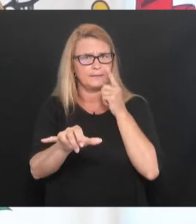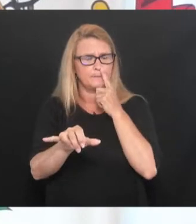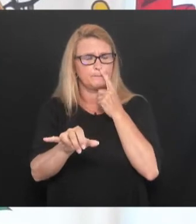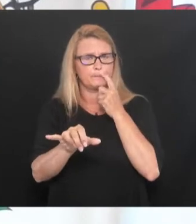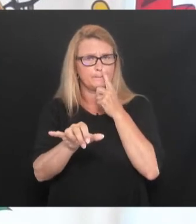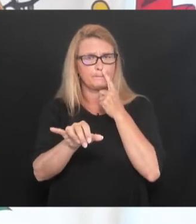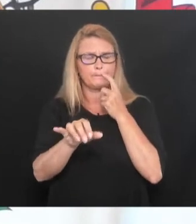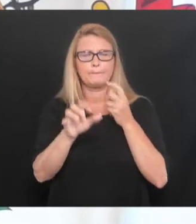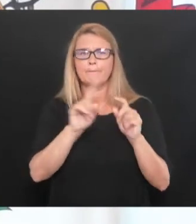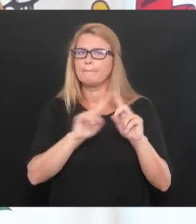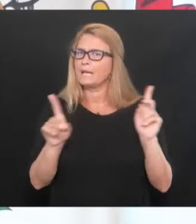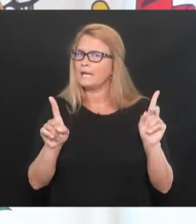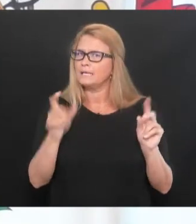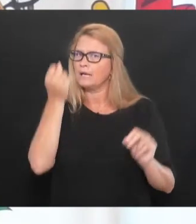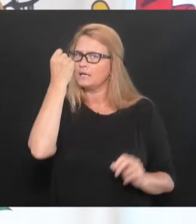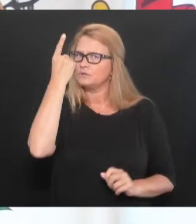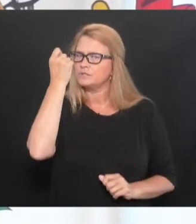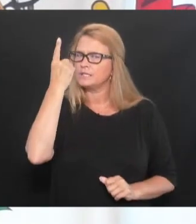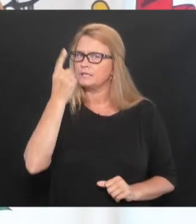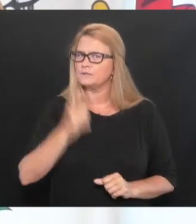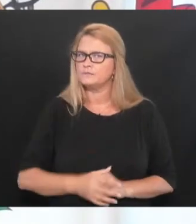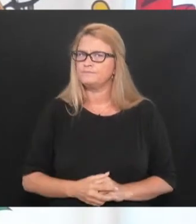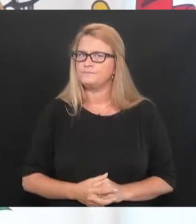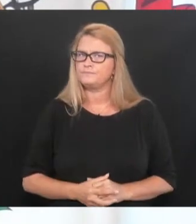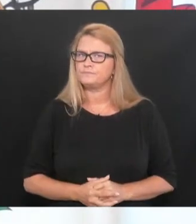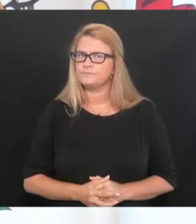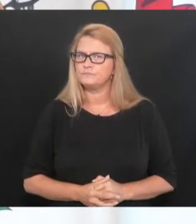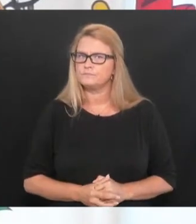here's the thing, and